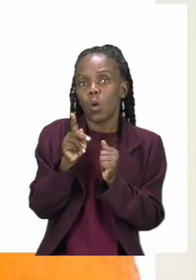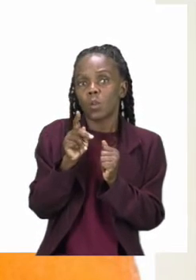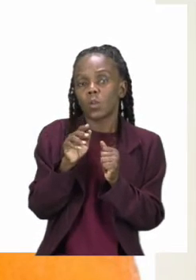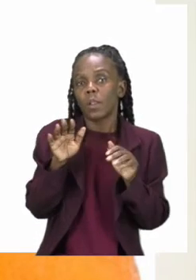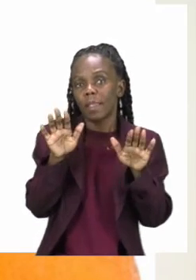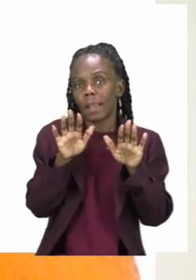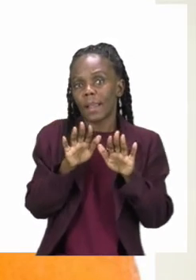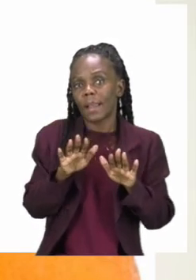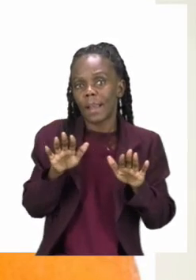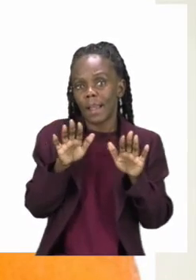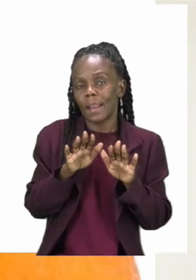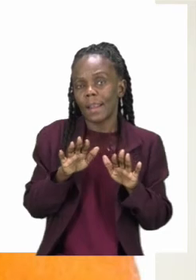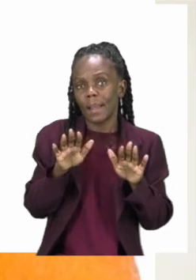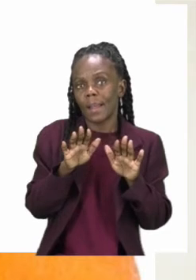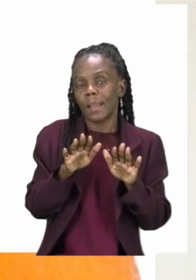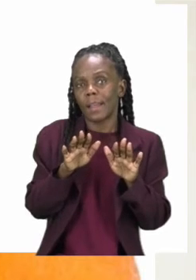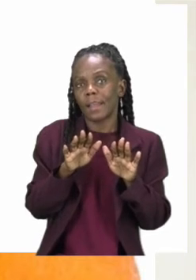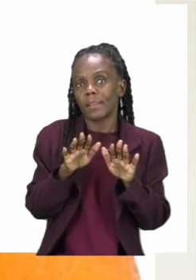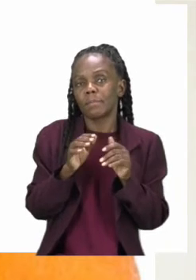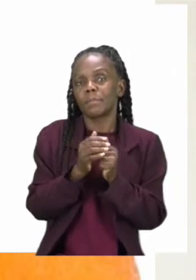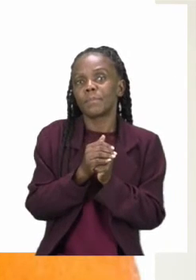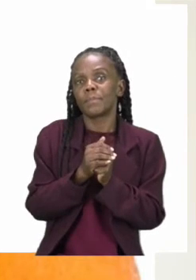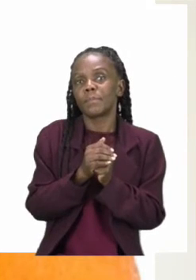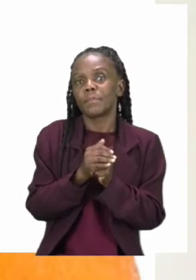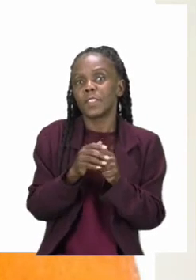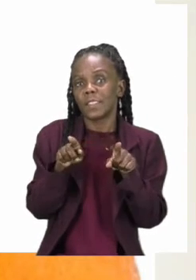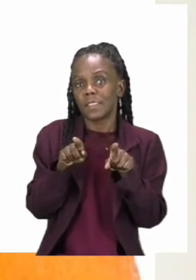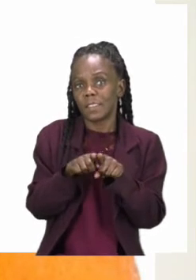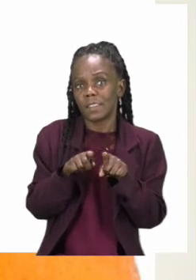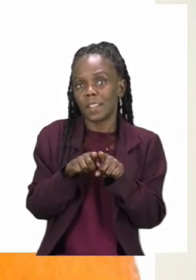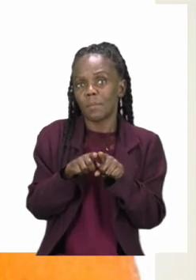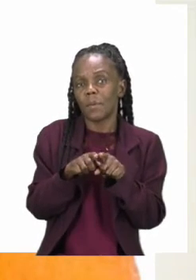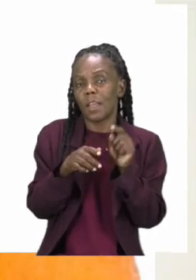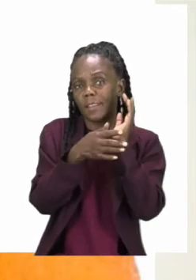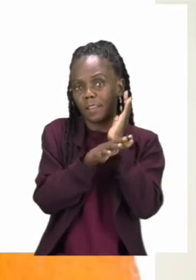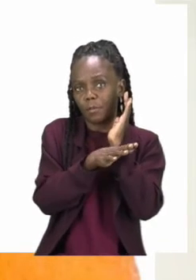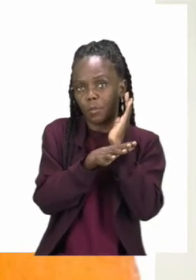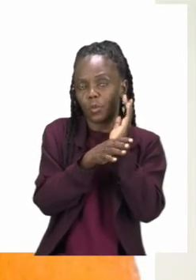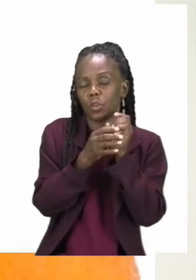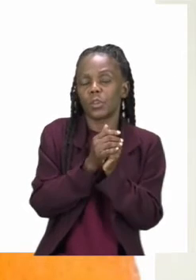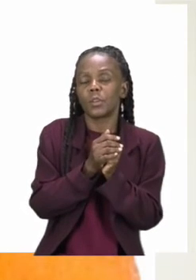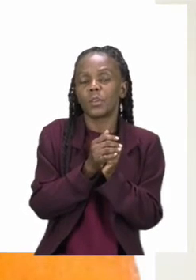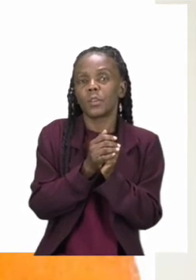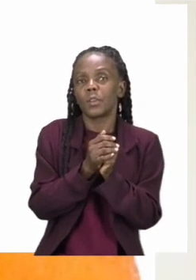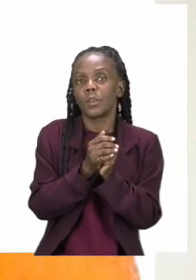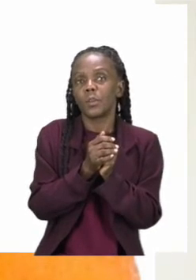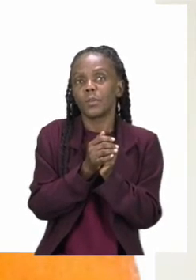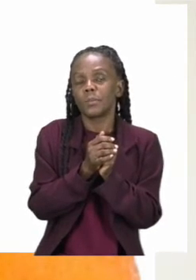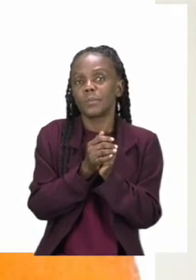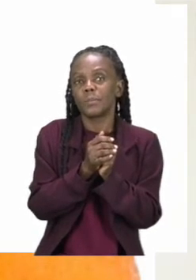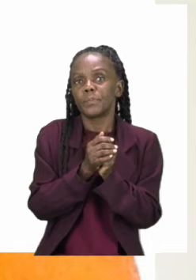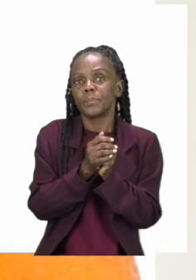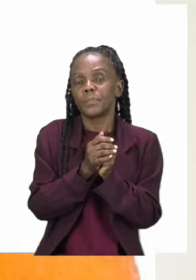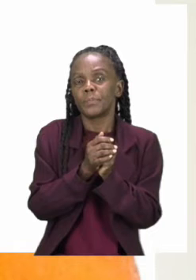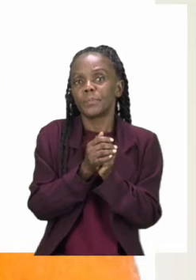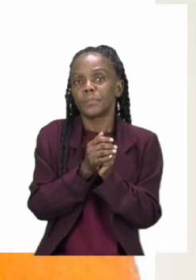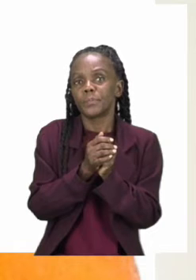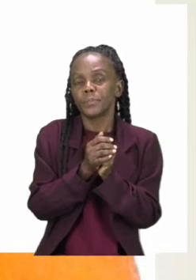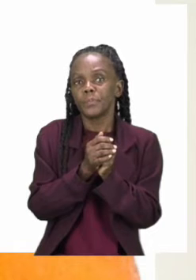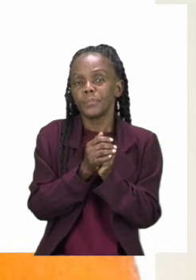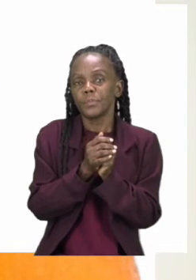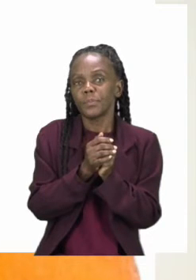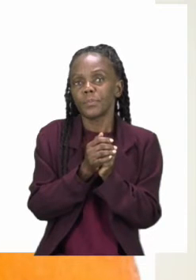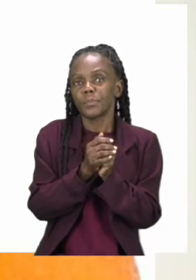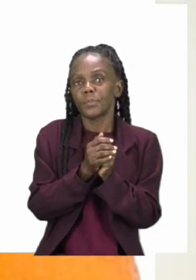as well. So we have the fruit that is orange and the color